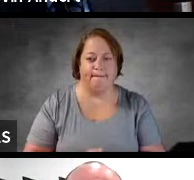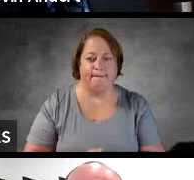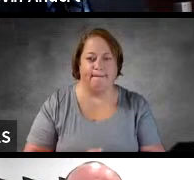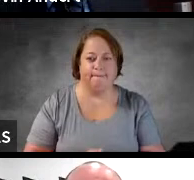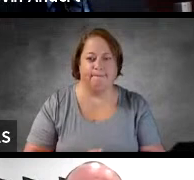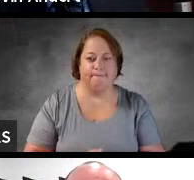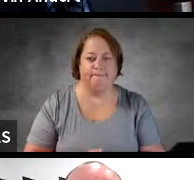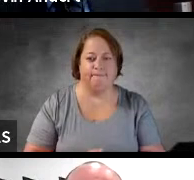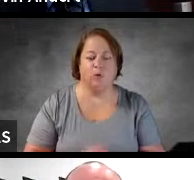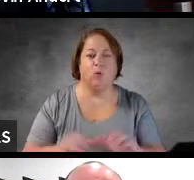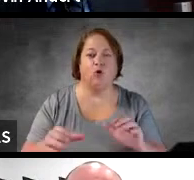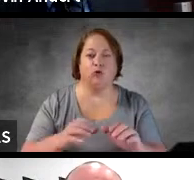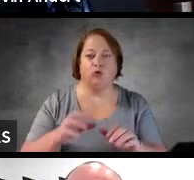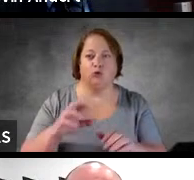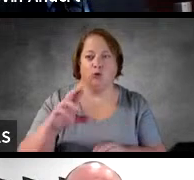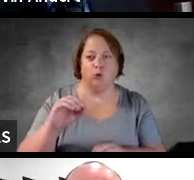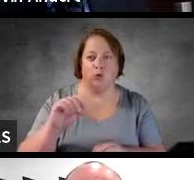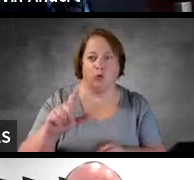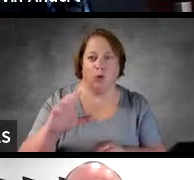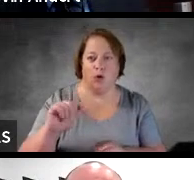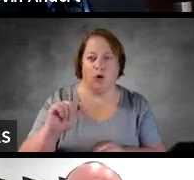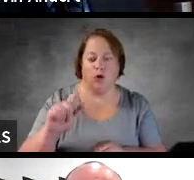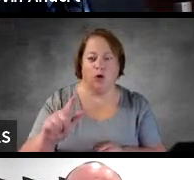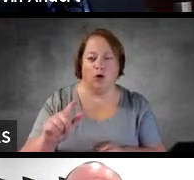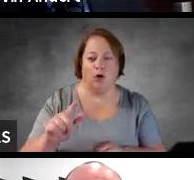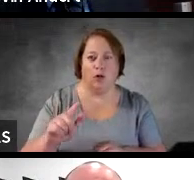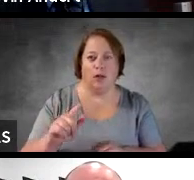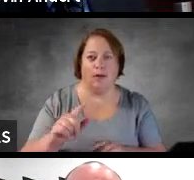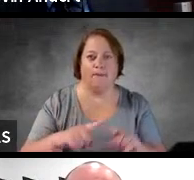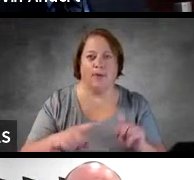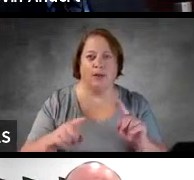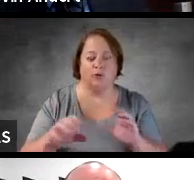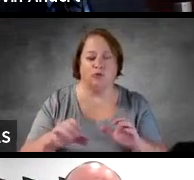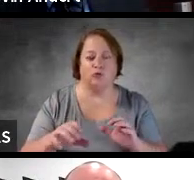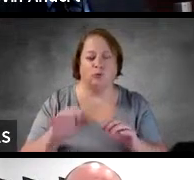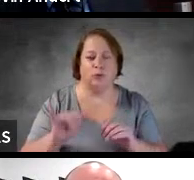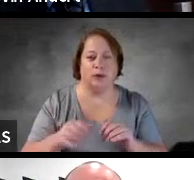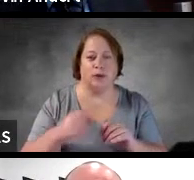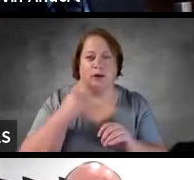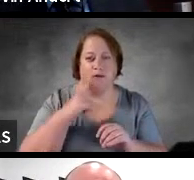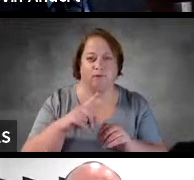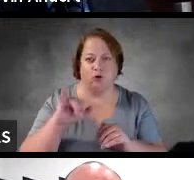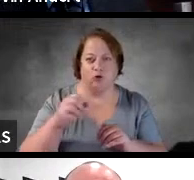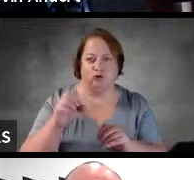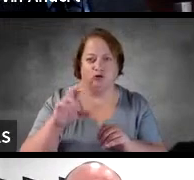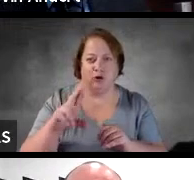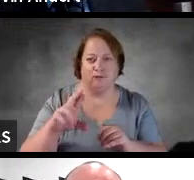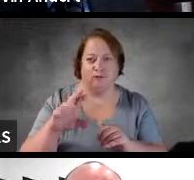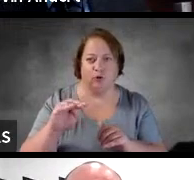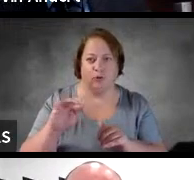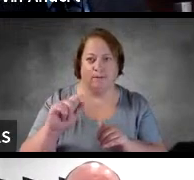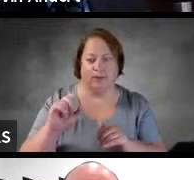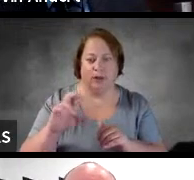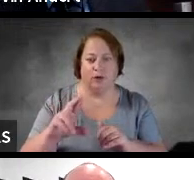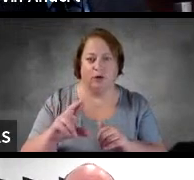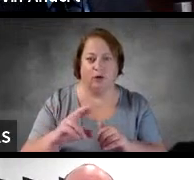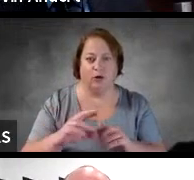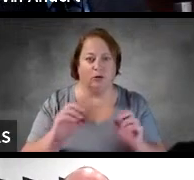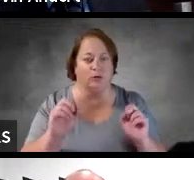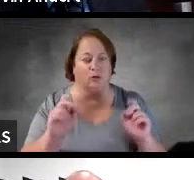we're going to do a roll call vote on vice chair, but let's go ahead and do a roll call vote on Jennifer Miller.